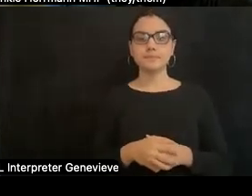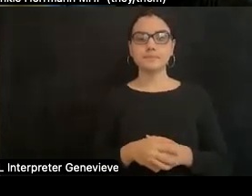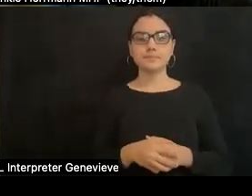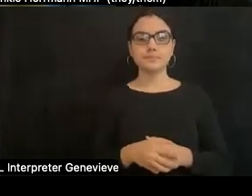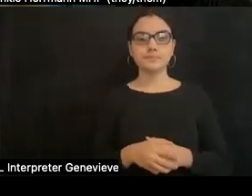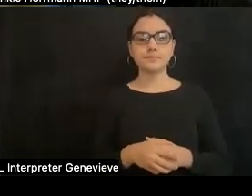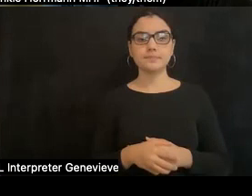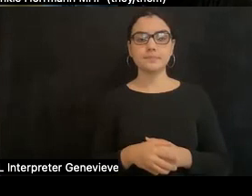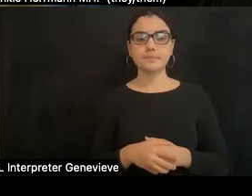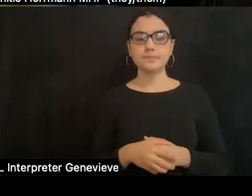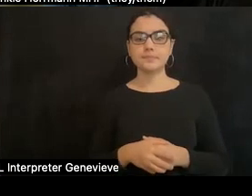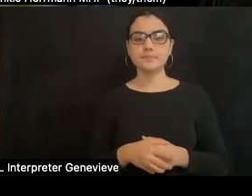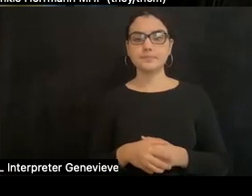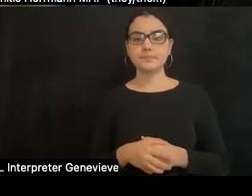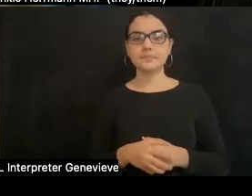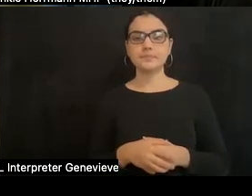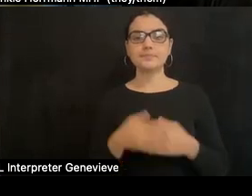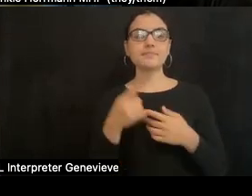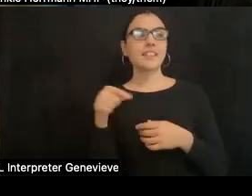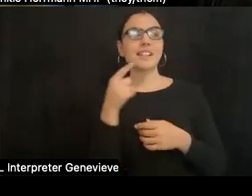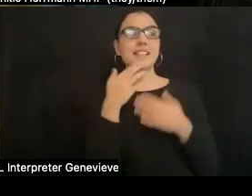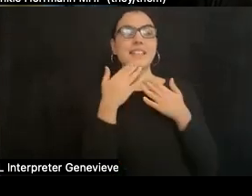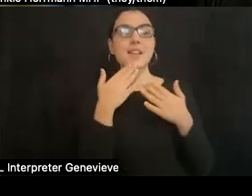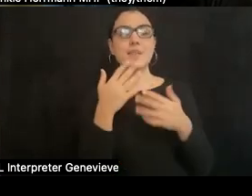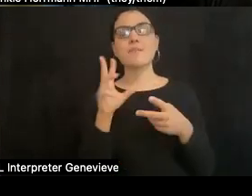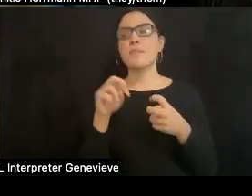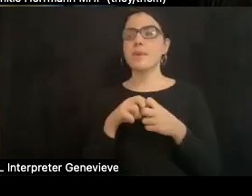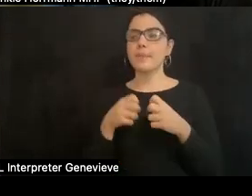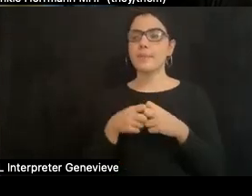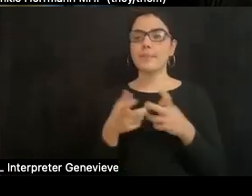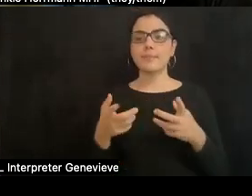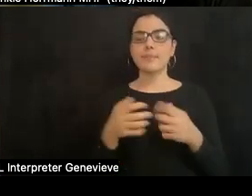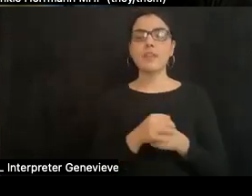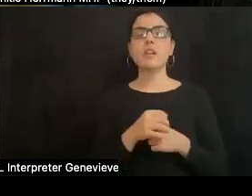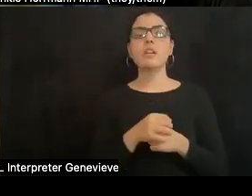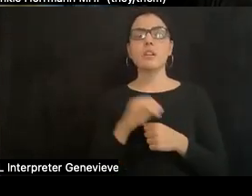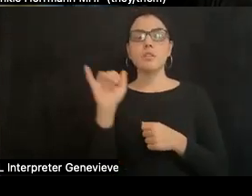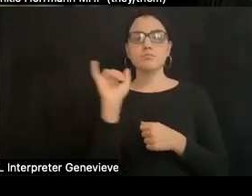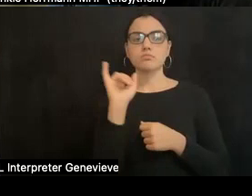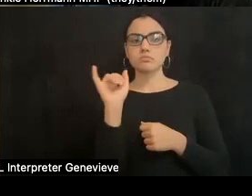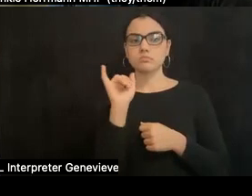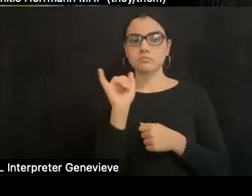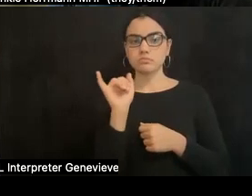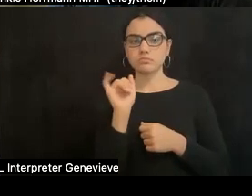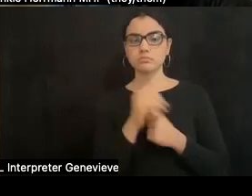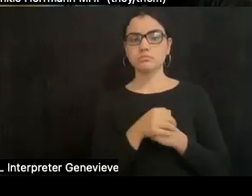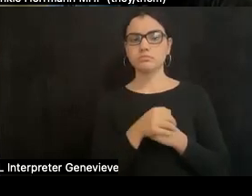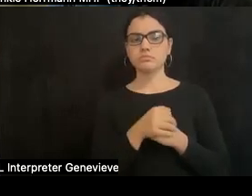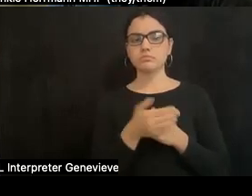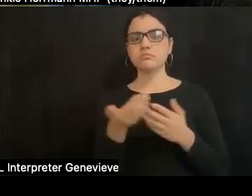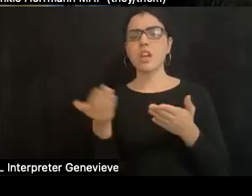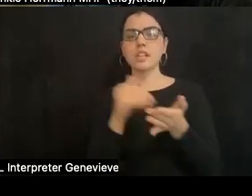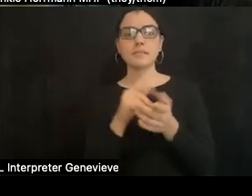you. No problem. So there is also a, again, a fairly